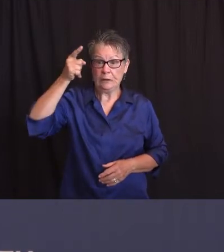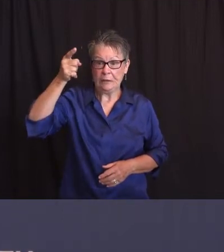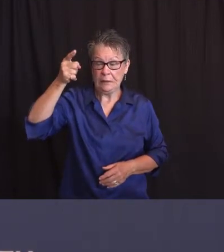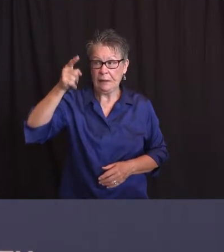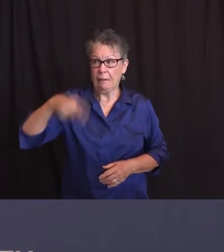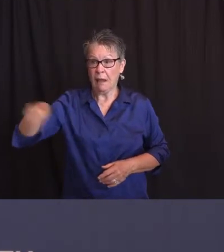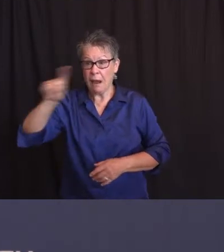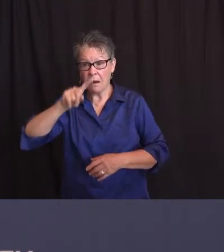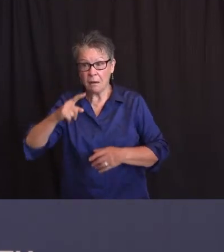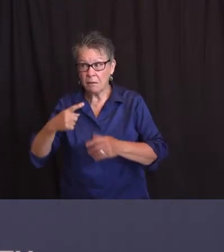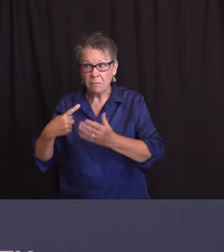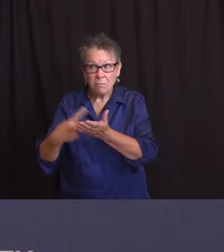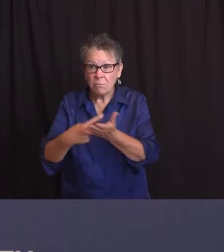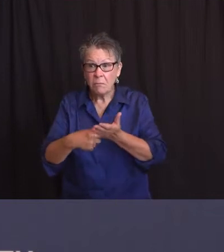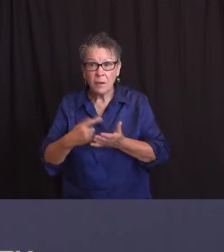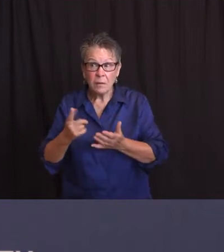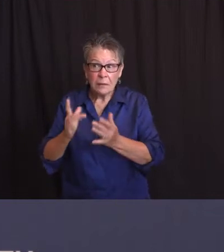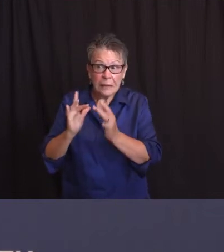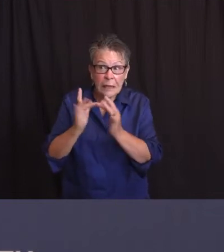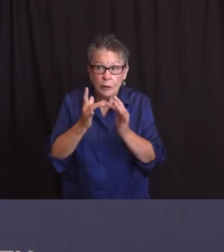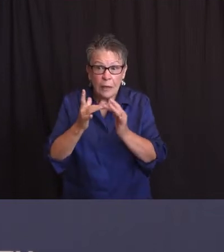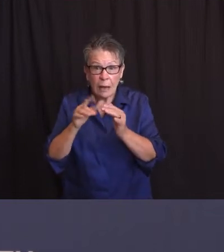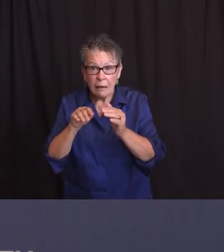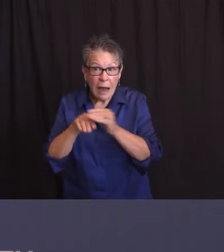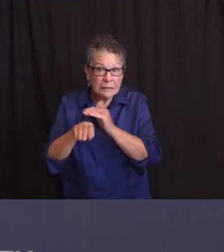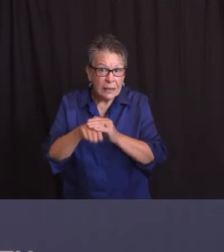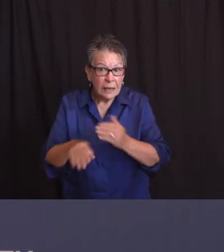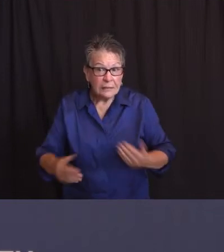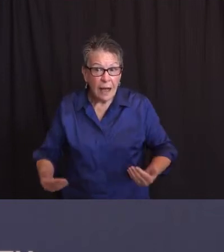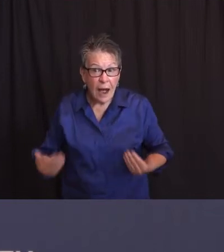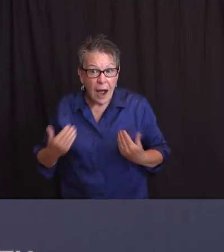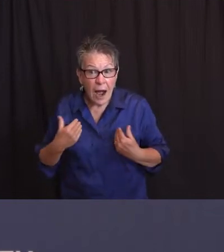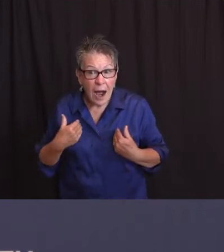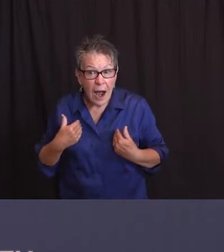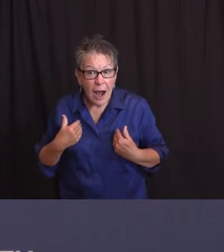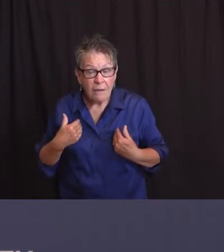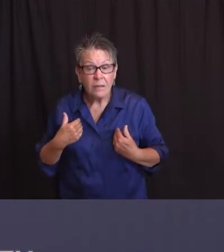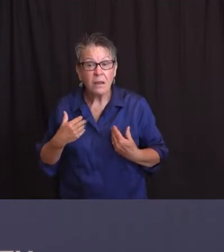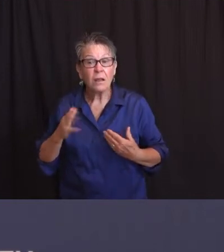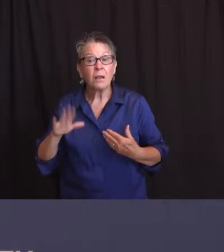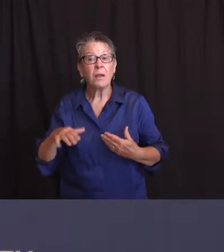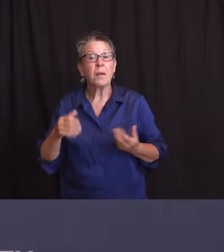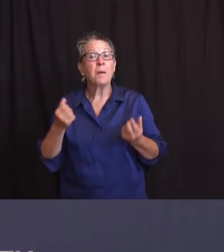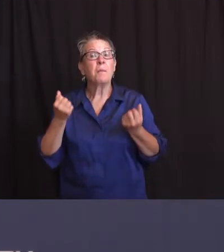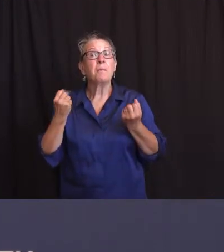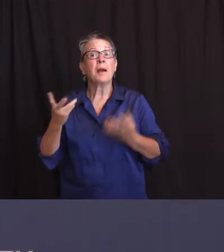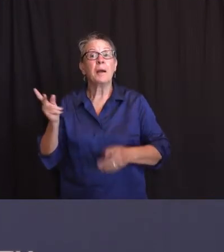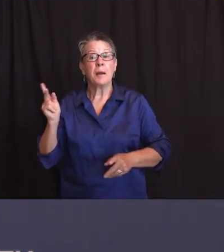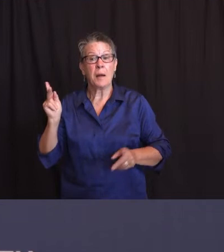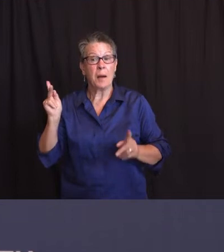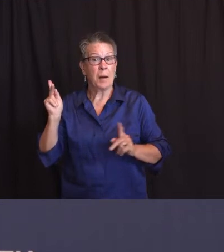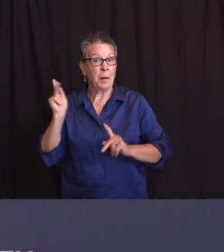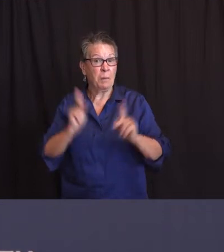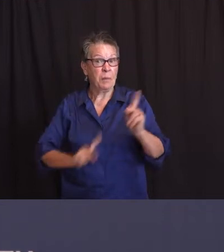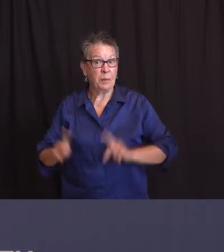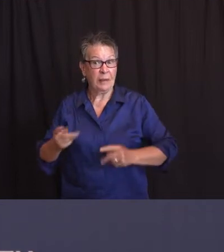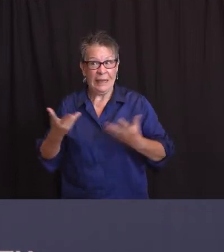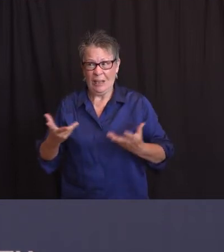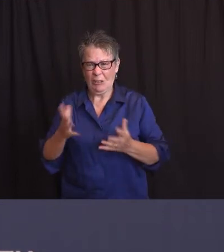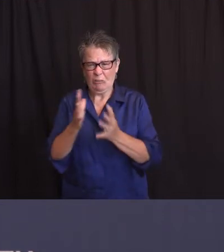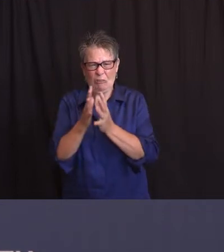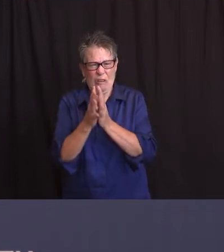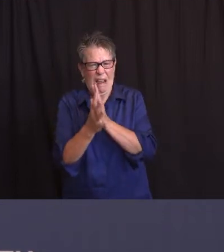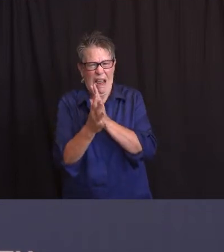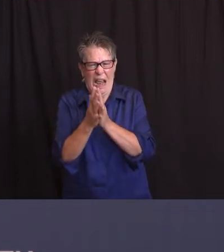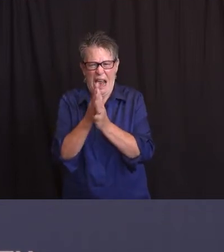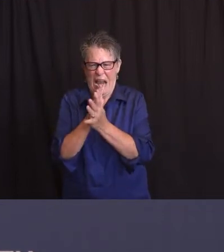are the most densely populated state in the nation, there are still too many pockets in our state where the internet connectivity is